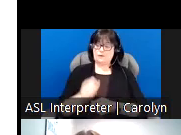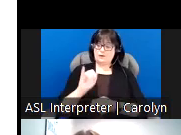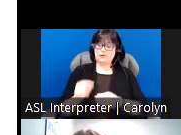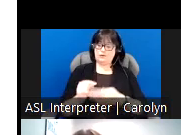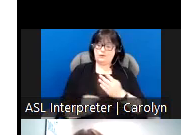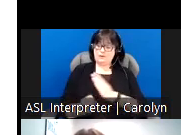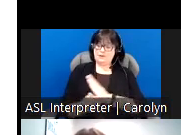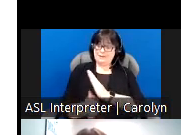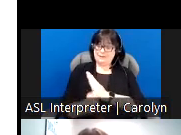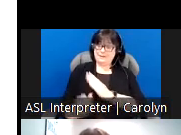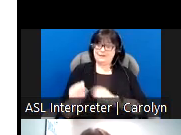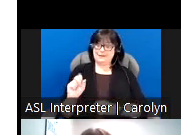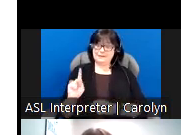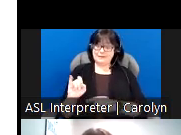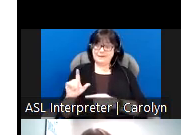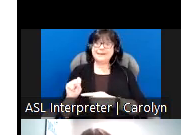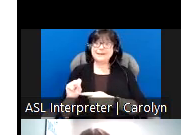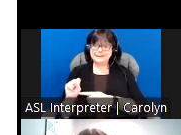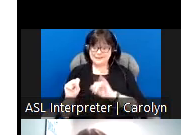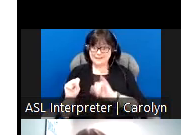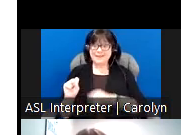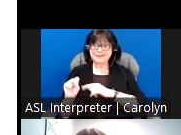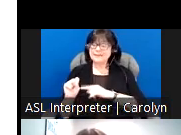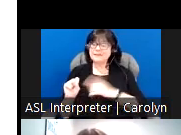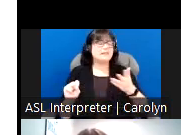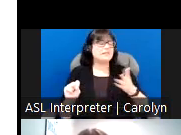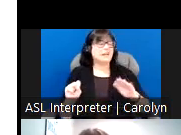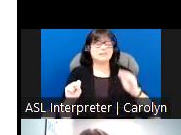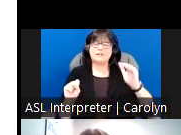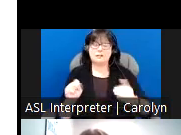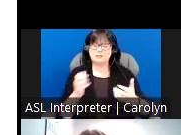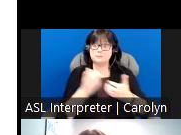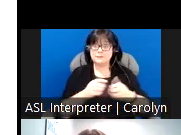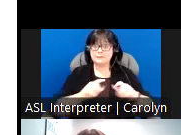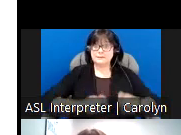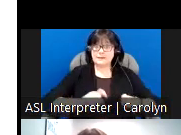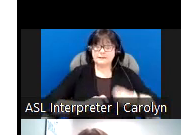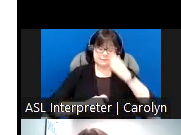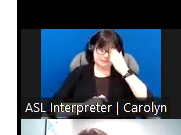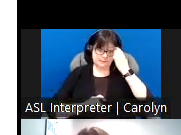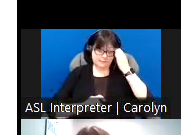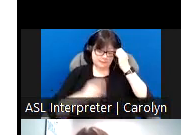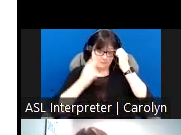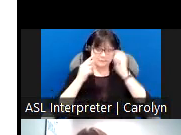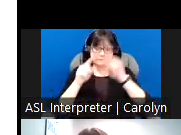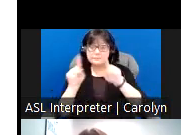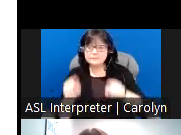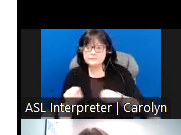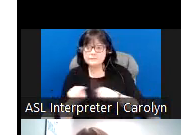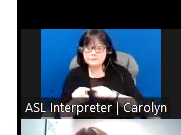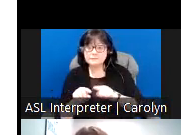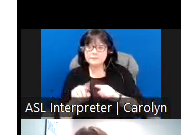gave an example of a screenshot of question 7. It's not all of question 7 where it says, How would you rate your math skills? So it